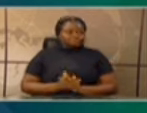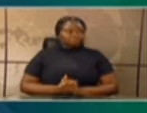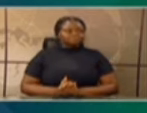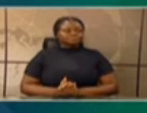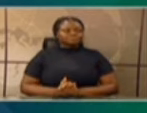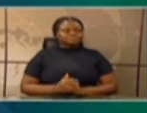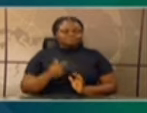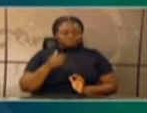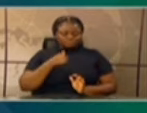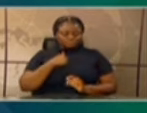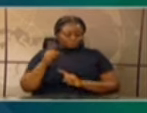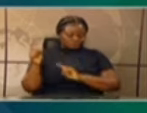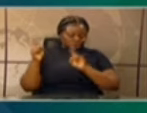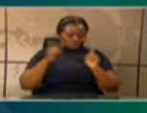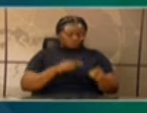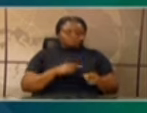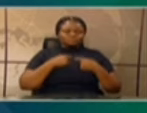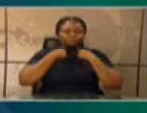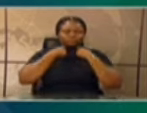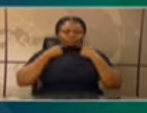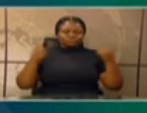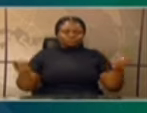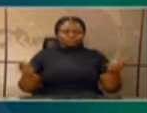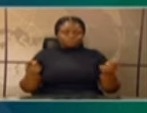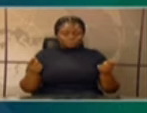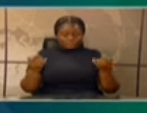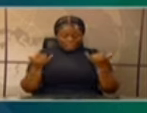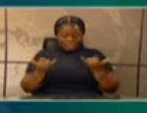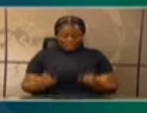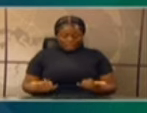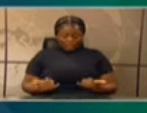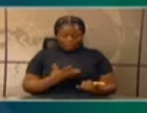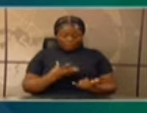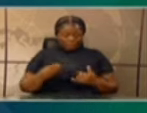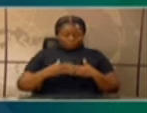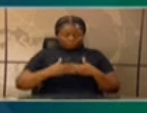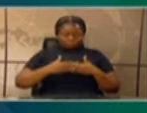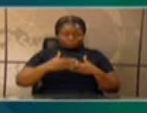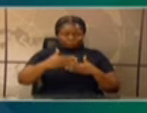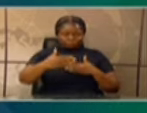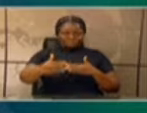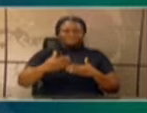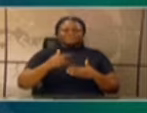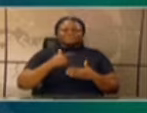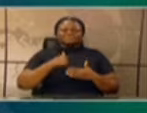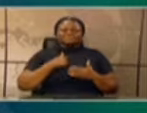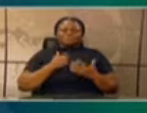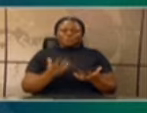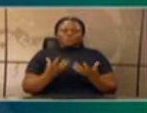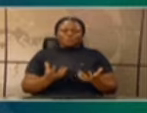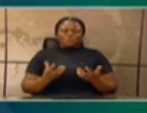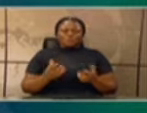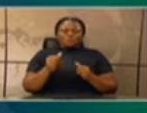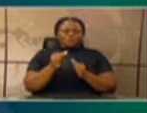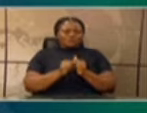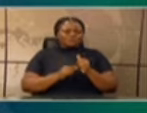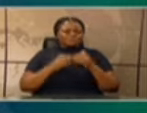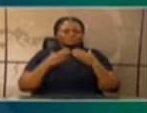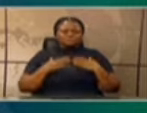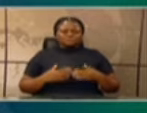we'll come and tell you. But between now and that time, we be say, let's allow Obian